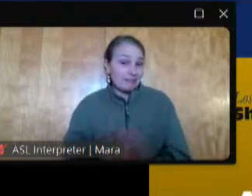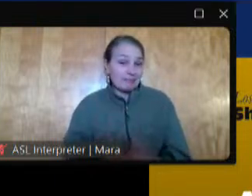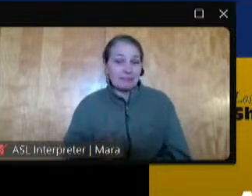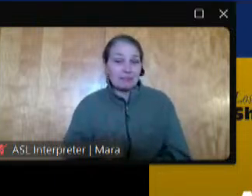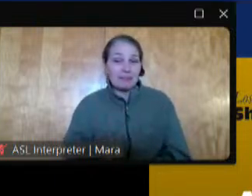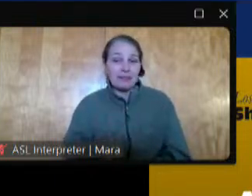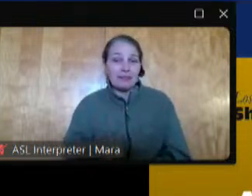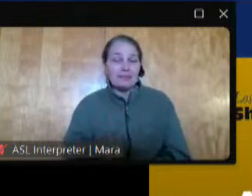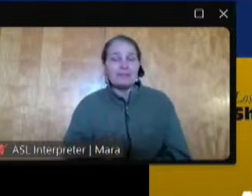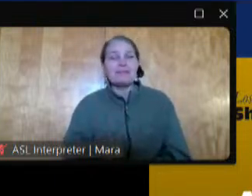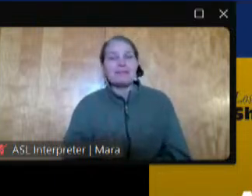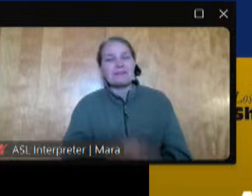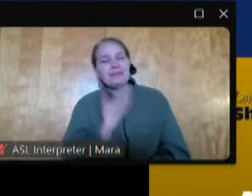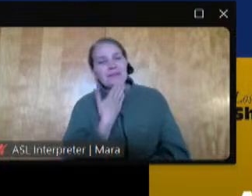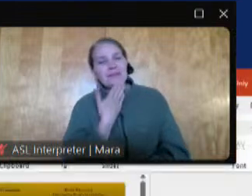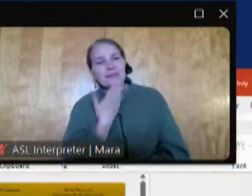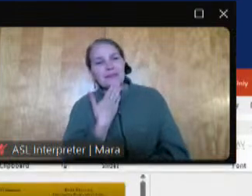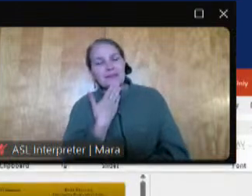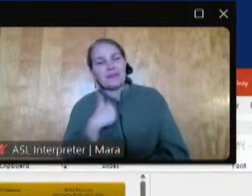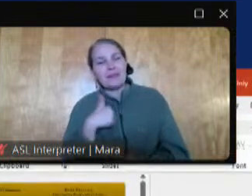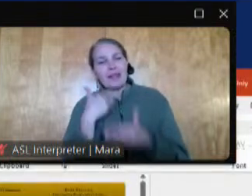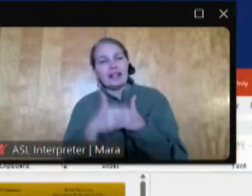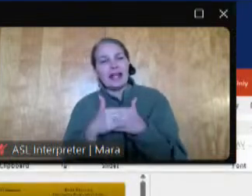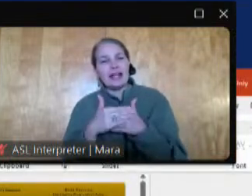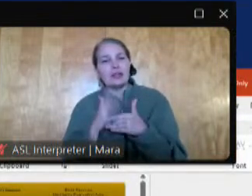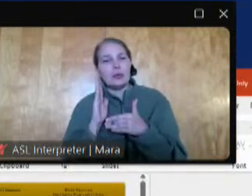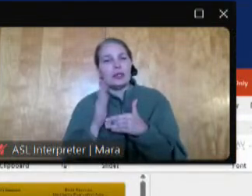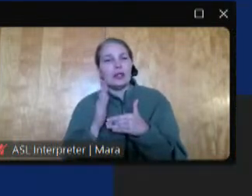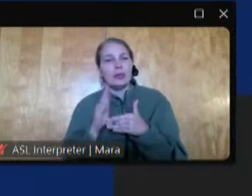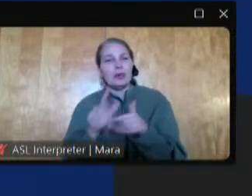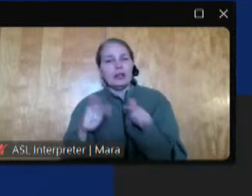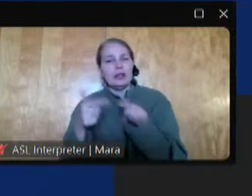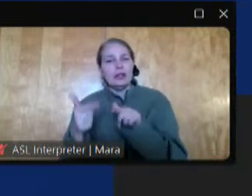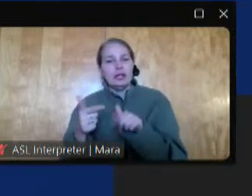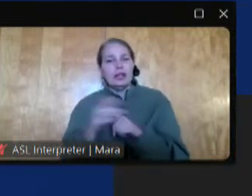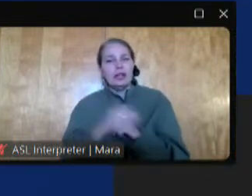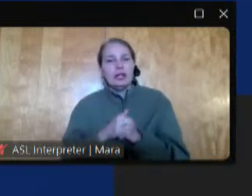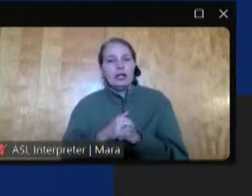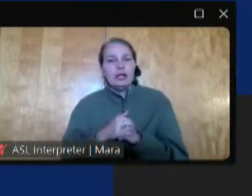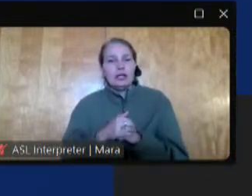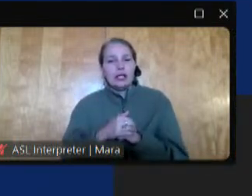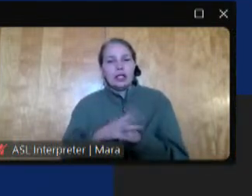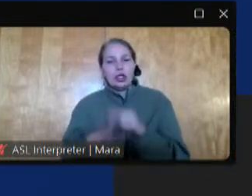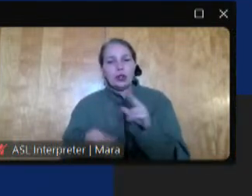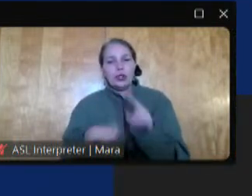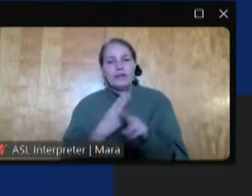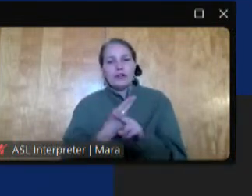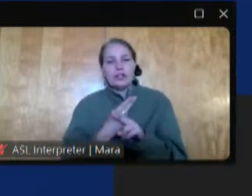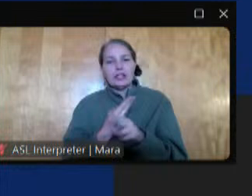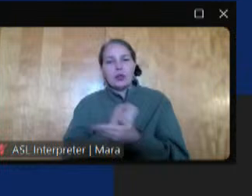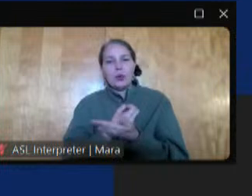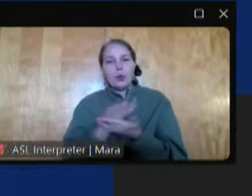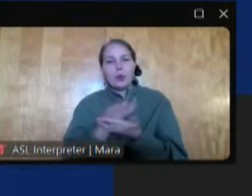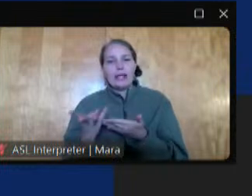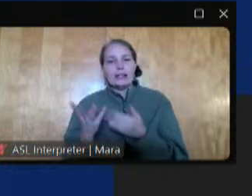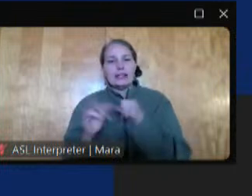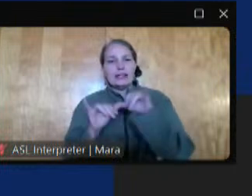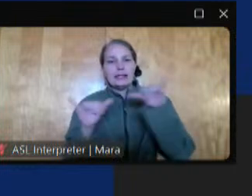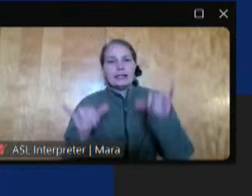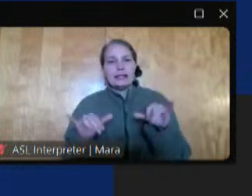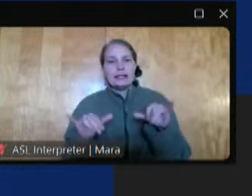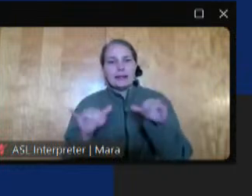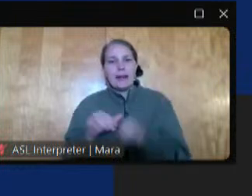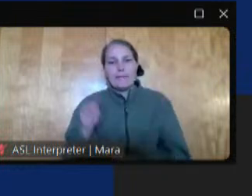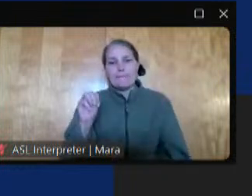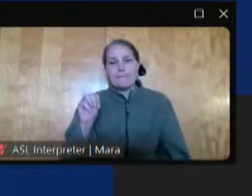Thank you very much. And next we will move to the universal waste system. We have Matt Blackburn and Michelle